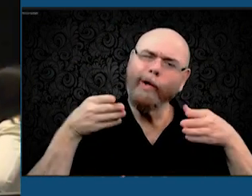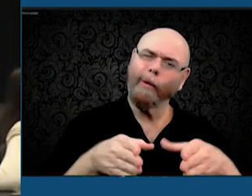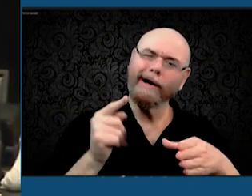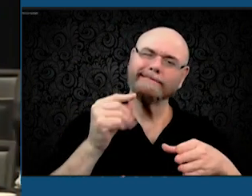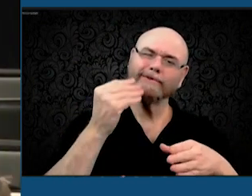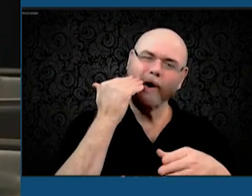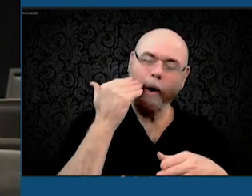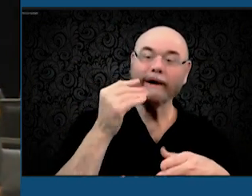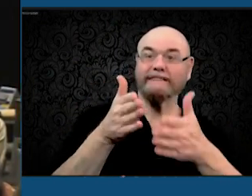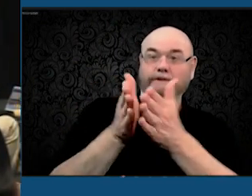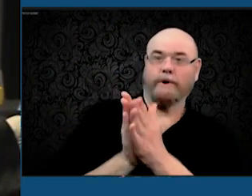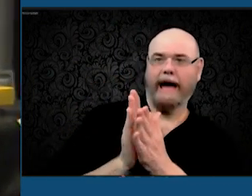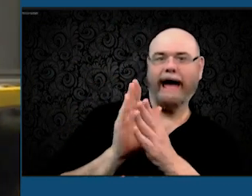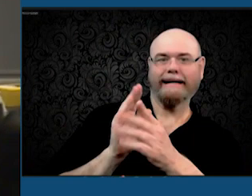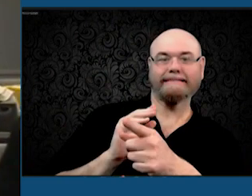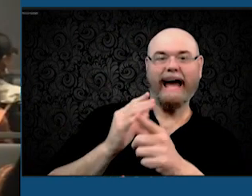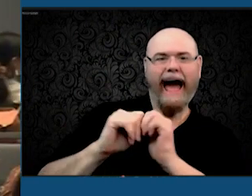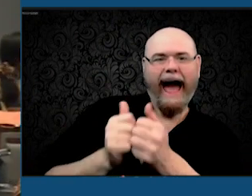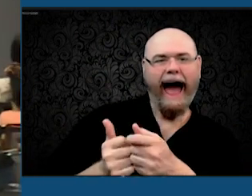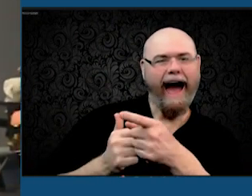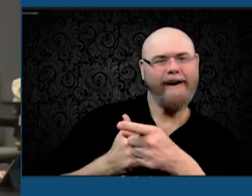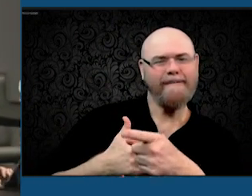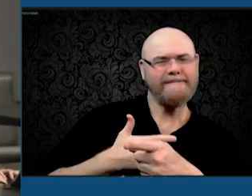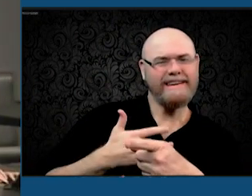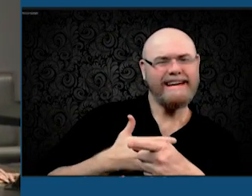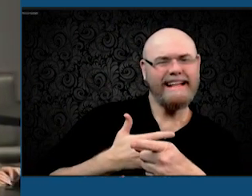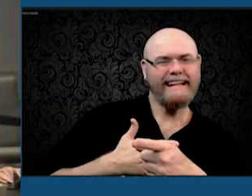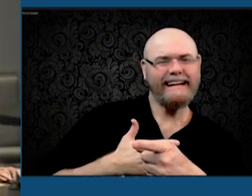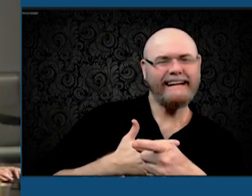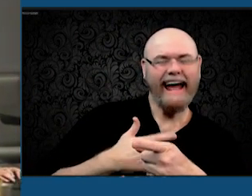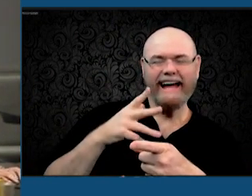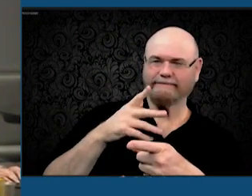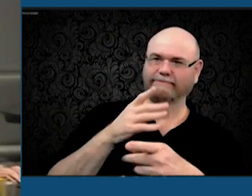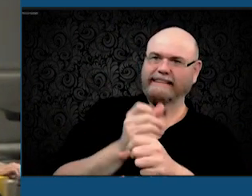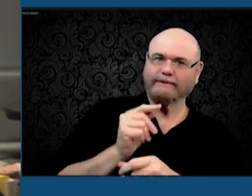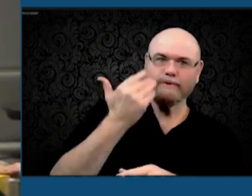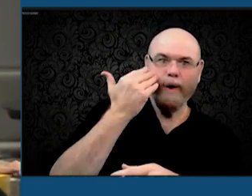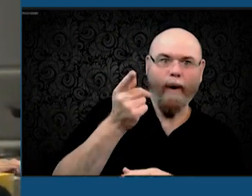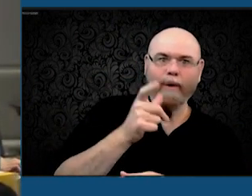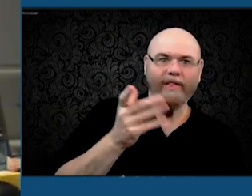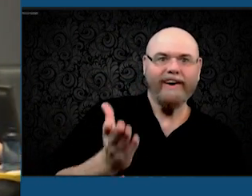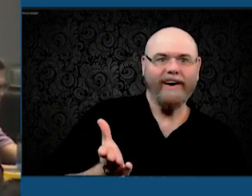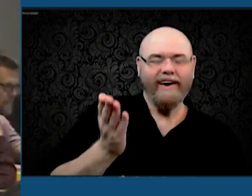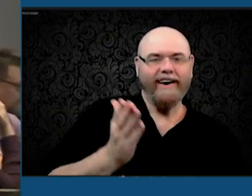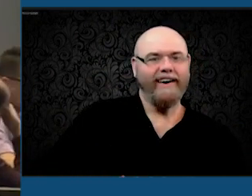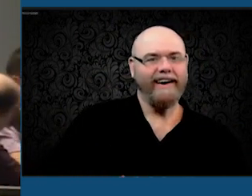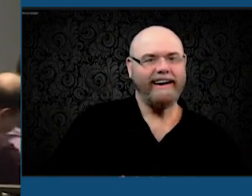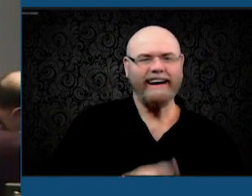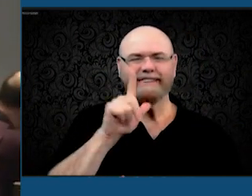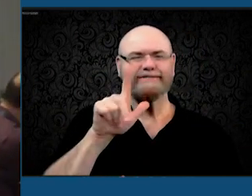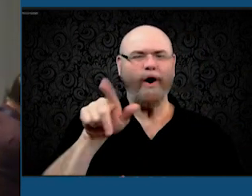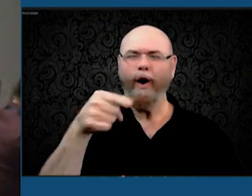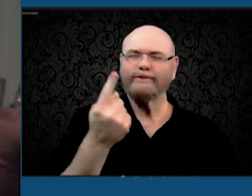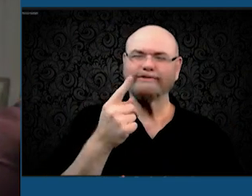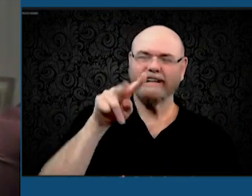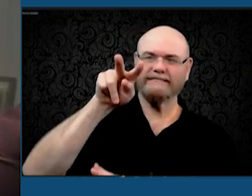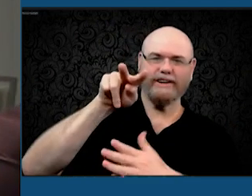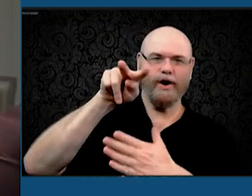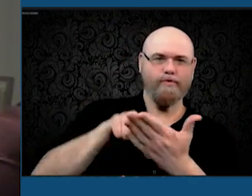ask them how they're feeling. Don't try to just, read the book by its cover.